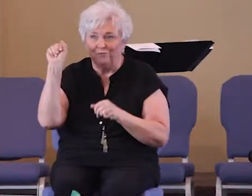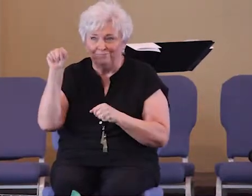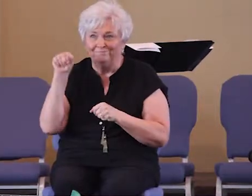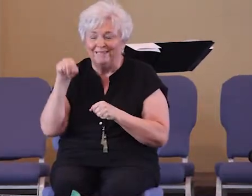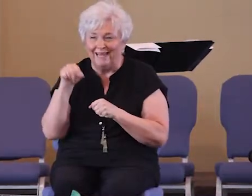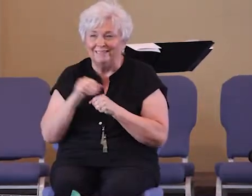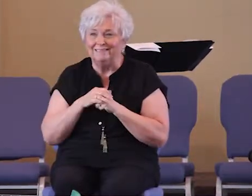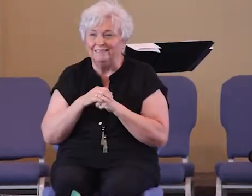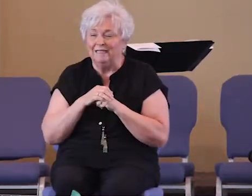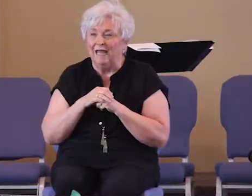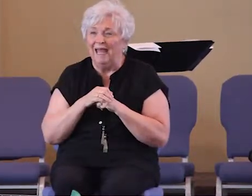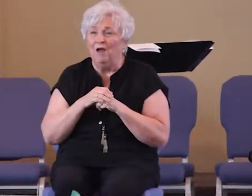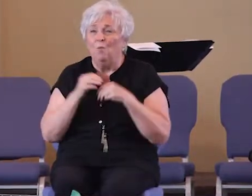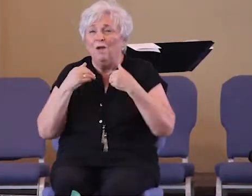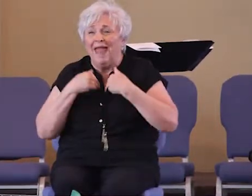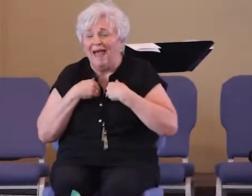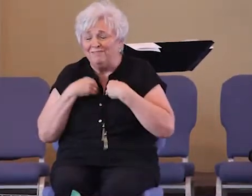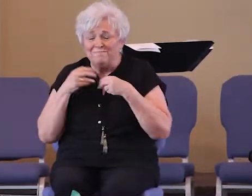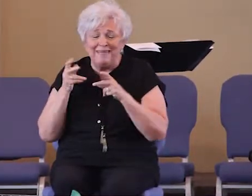Yeah, we have to be careful.